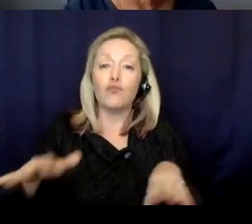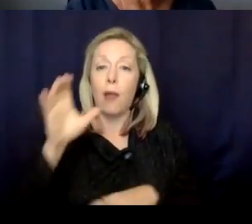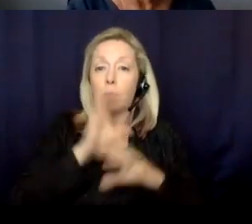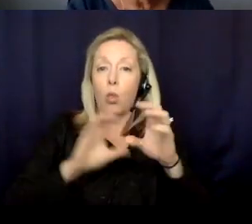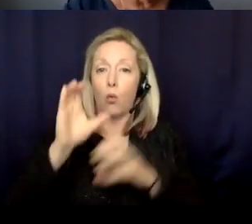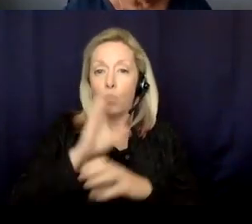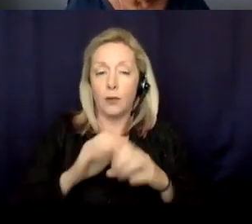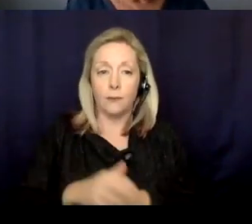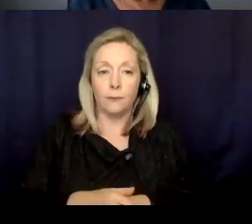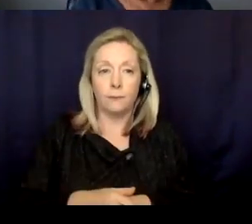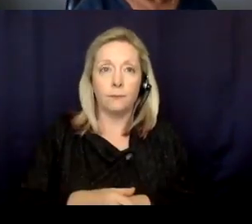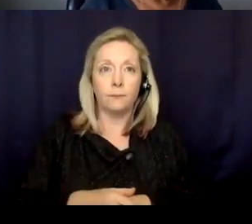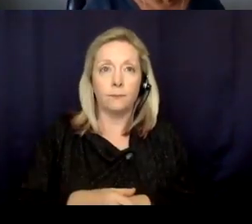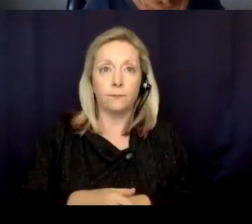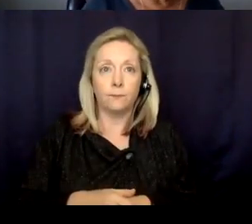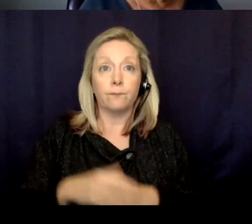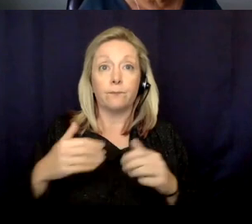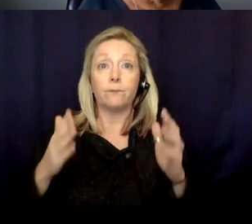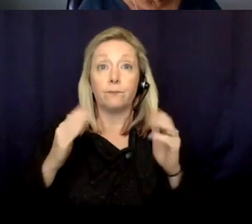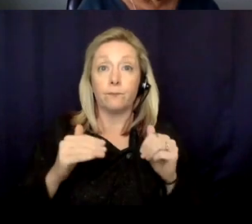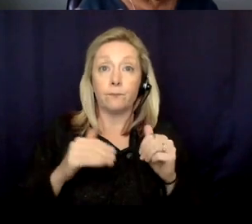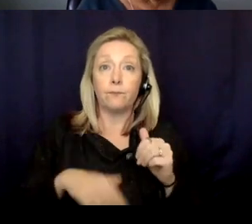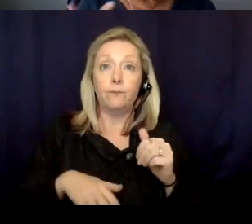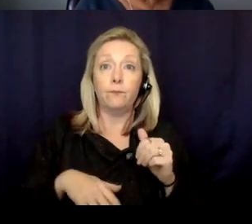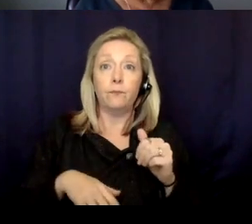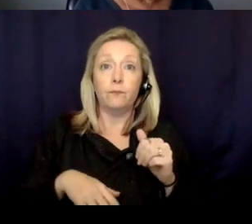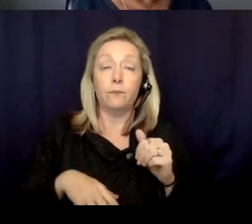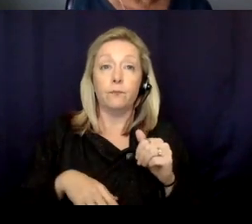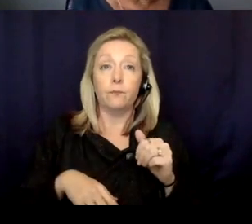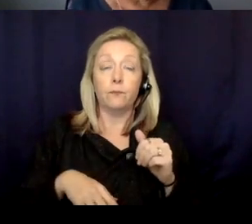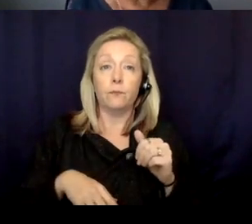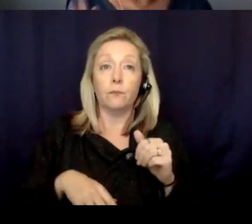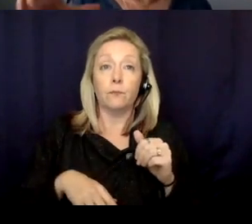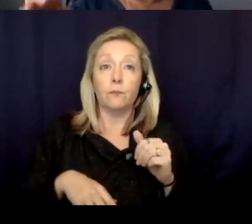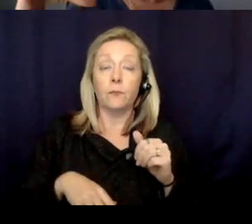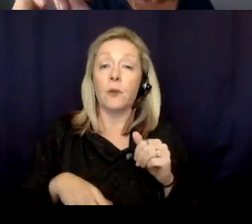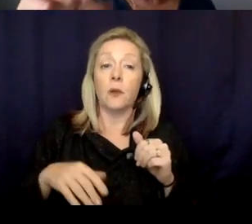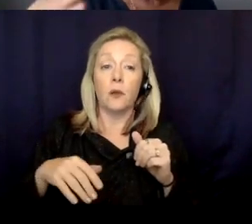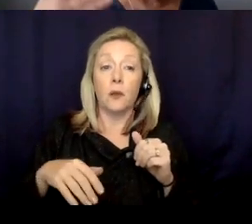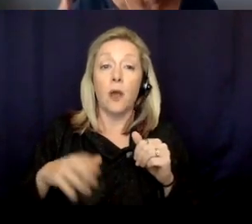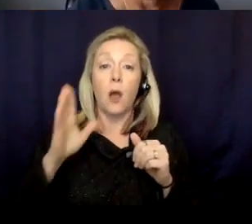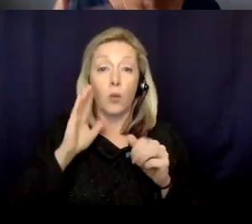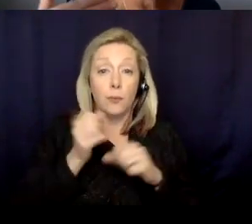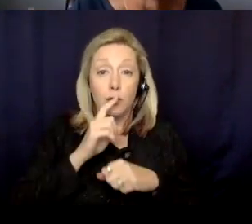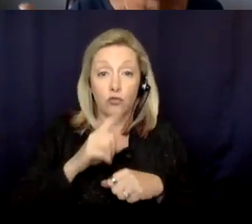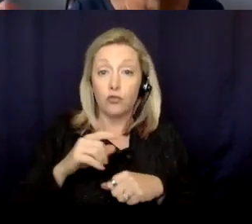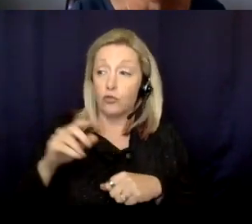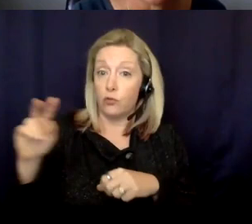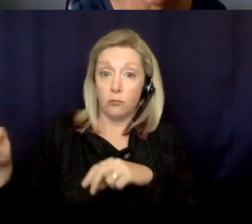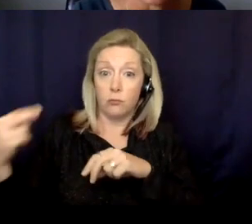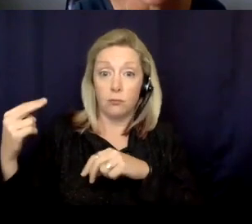area. I'm going to request the attention prior to making a request. So I'm going to make sure I have